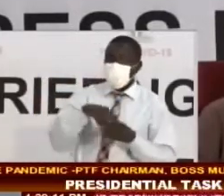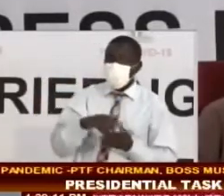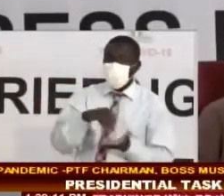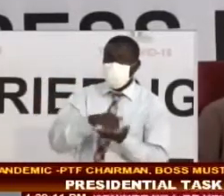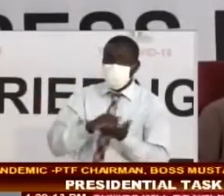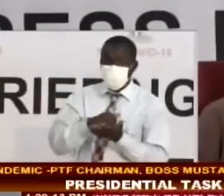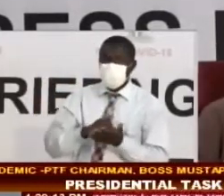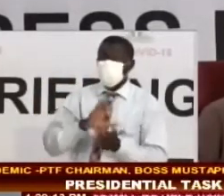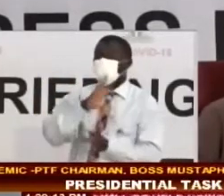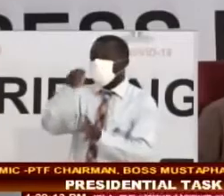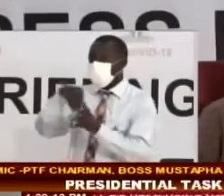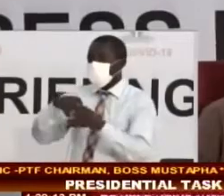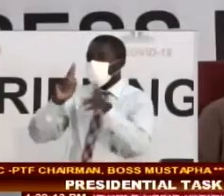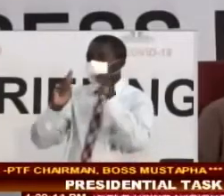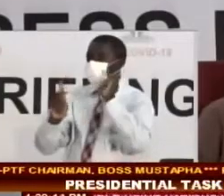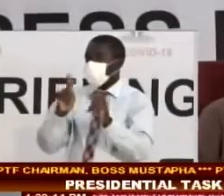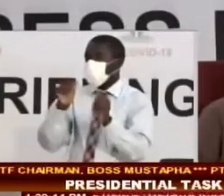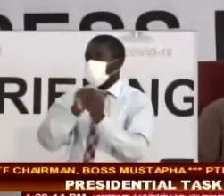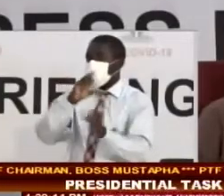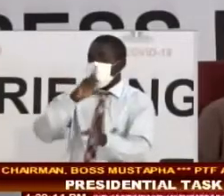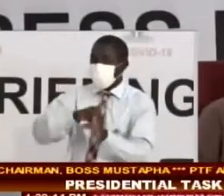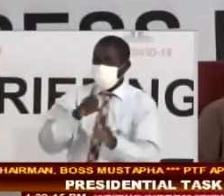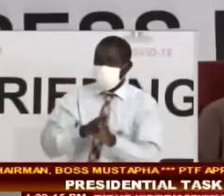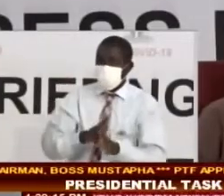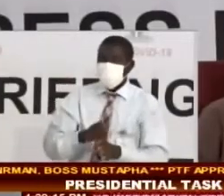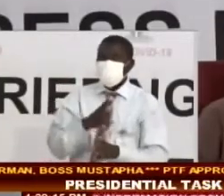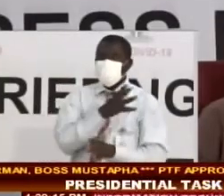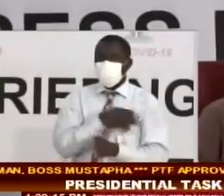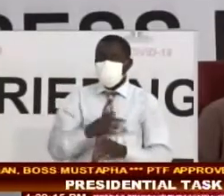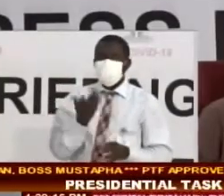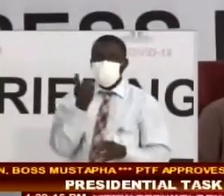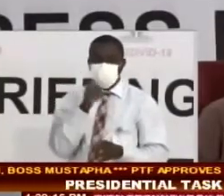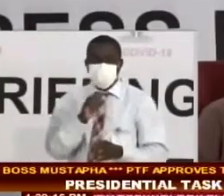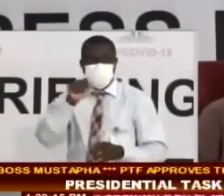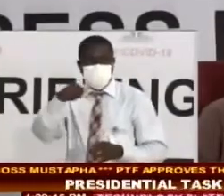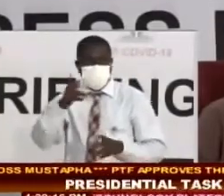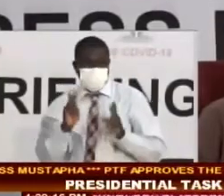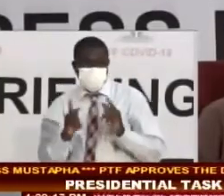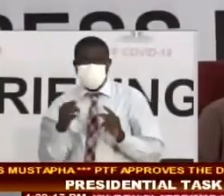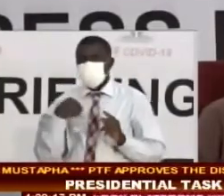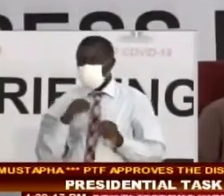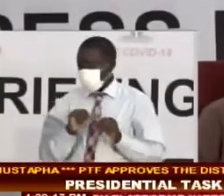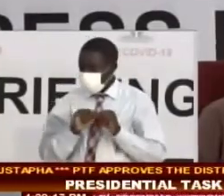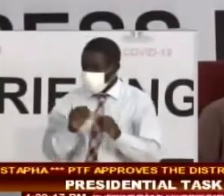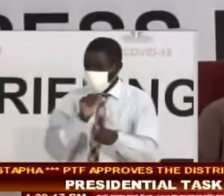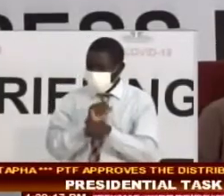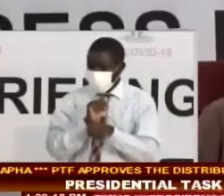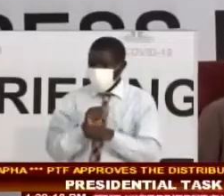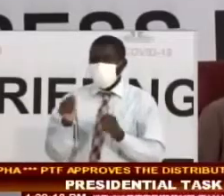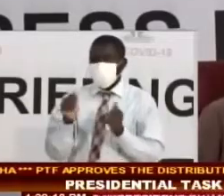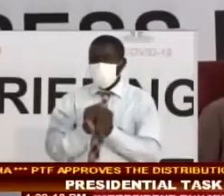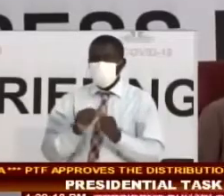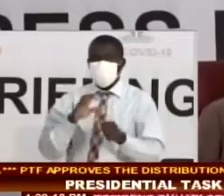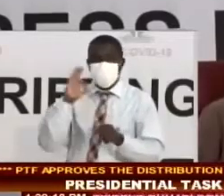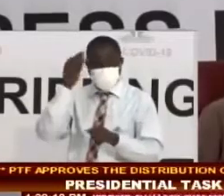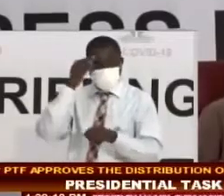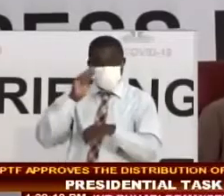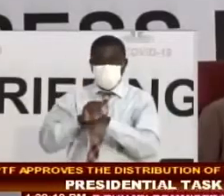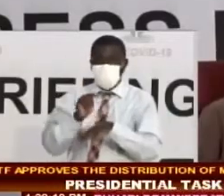with disabilities, the elderly, etc. And we'll continue to work with the Ministry of Humanitarian Affairs to